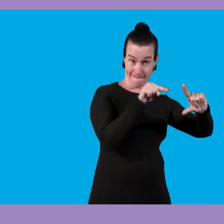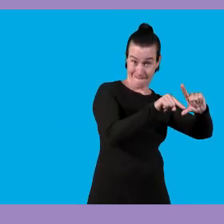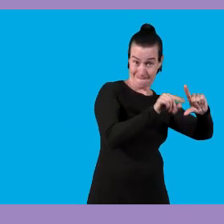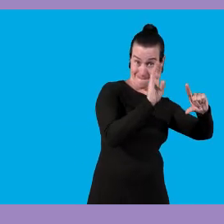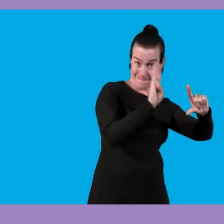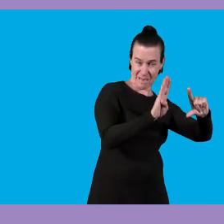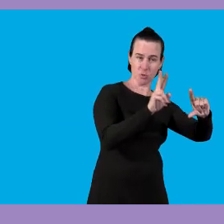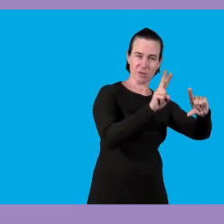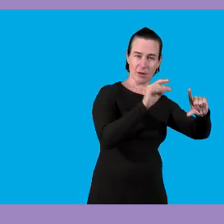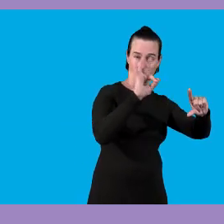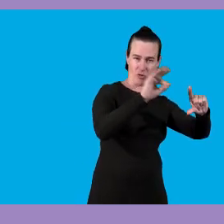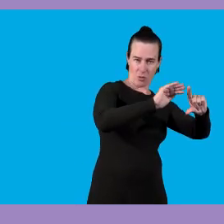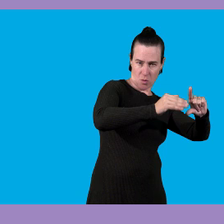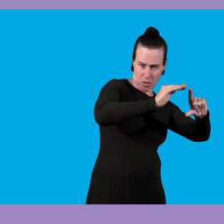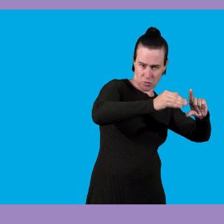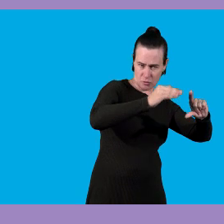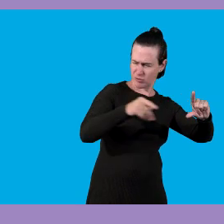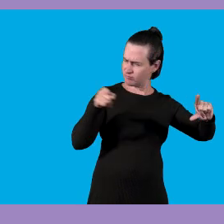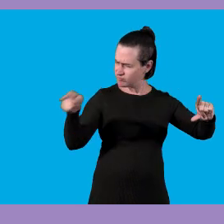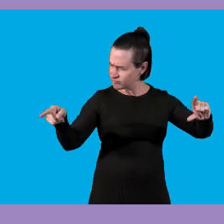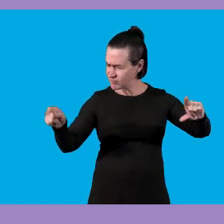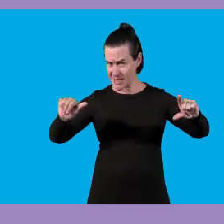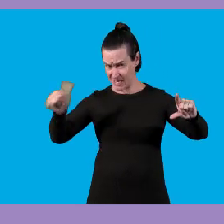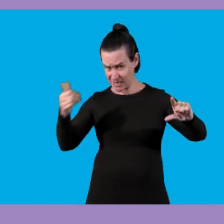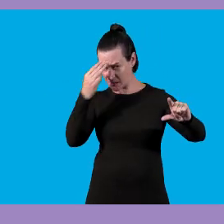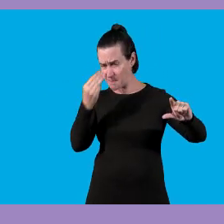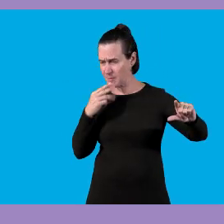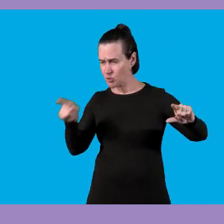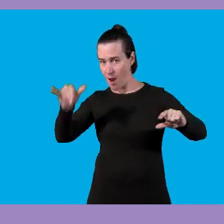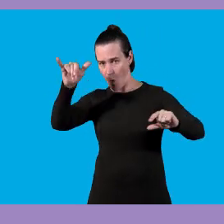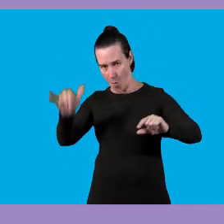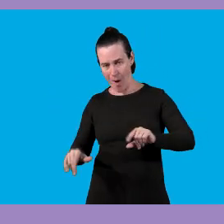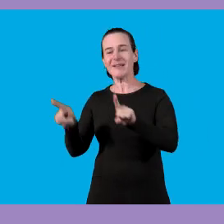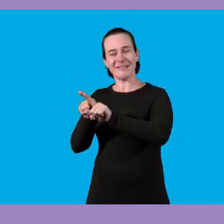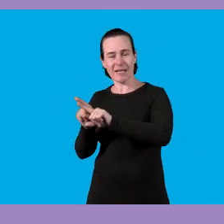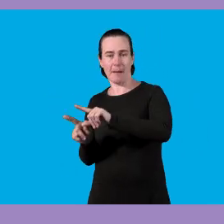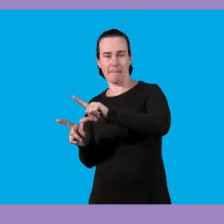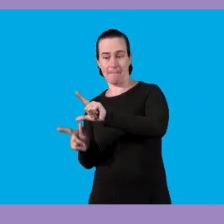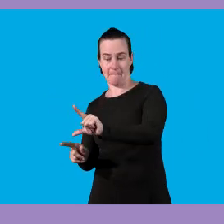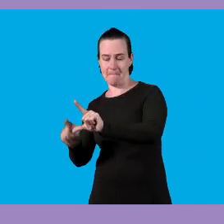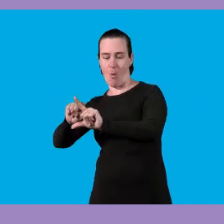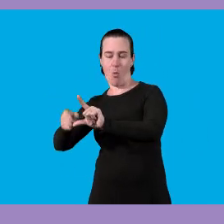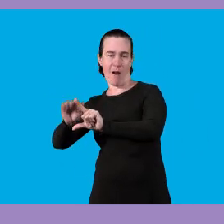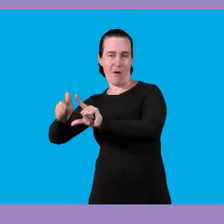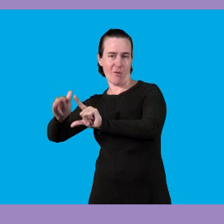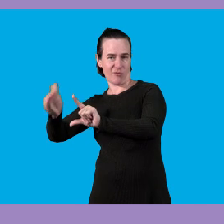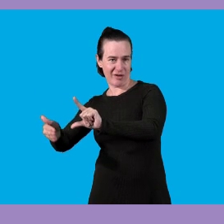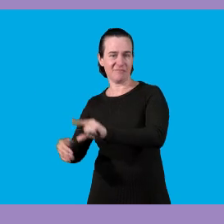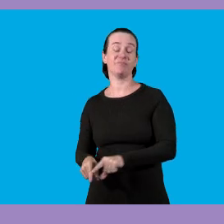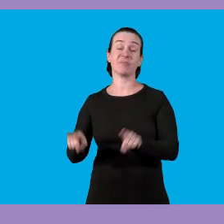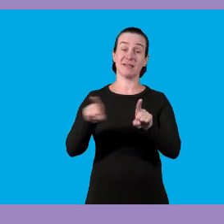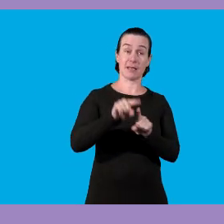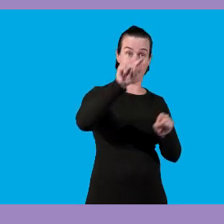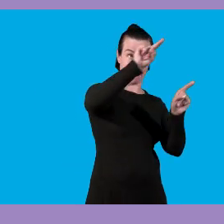And we have a triple marking there and a triple marking in angle Y. And then angle C equals to angle Z. We